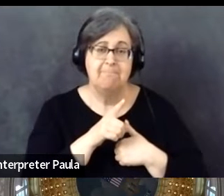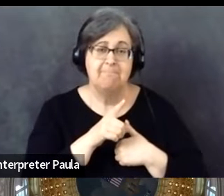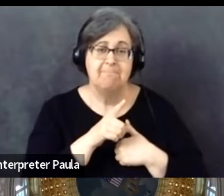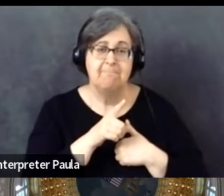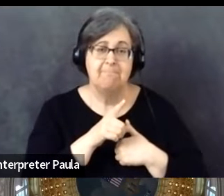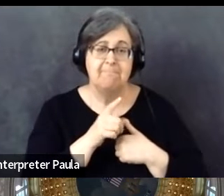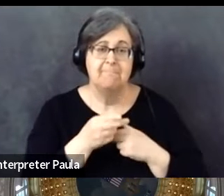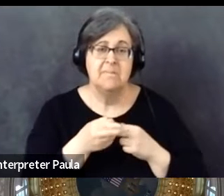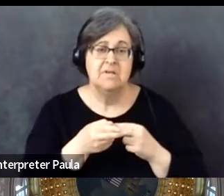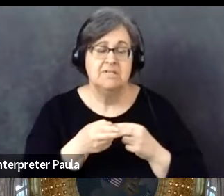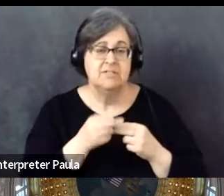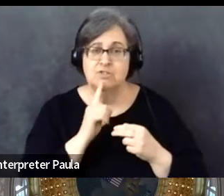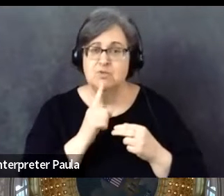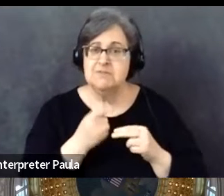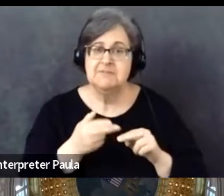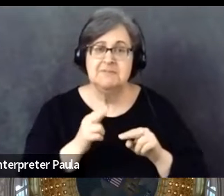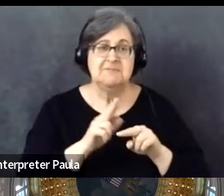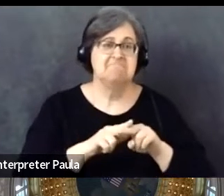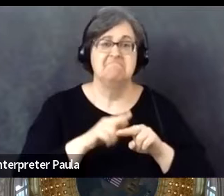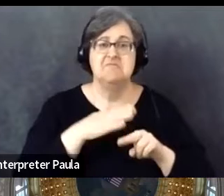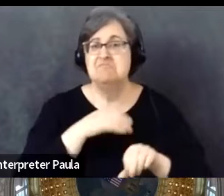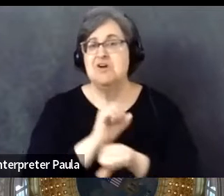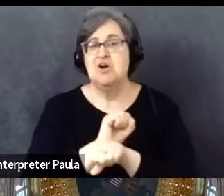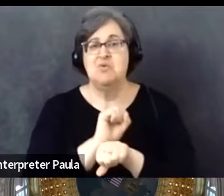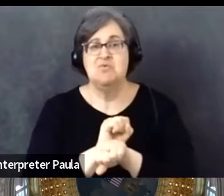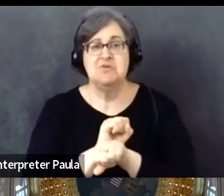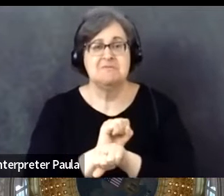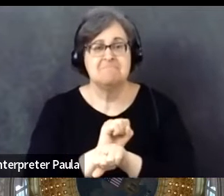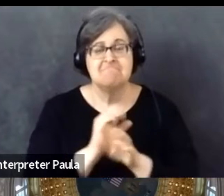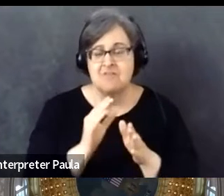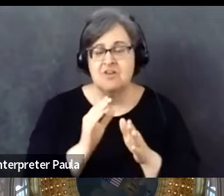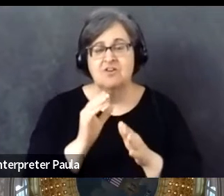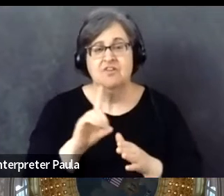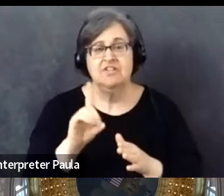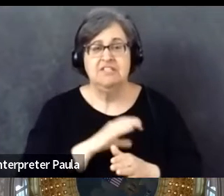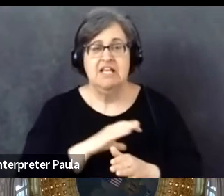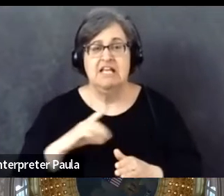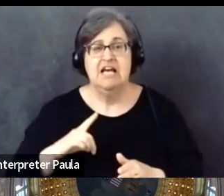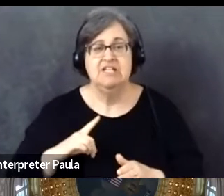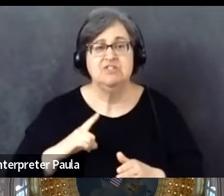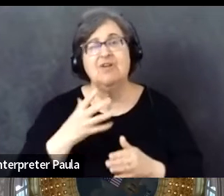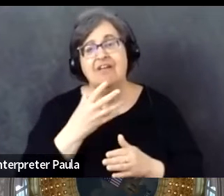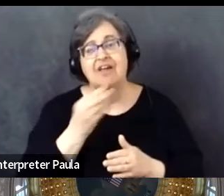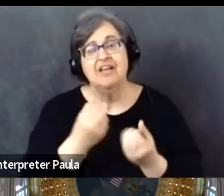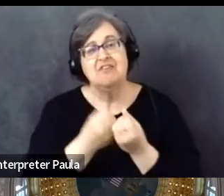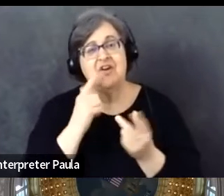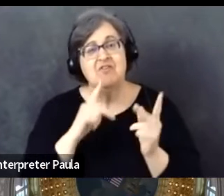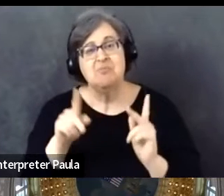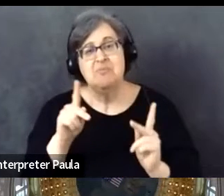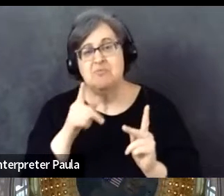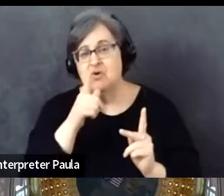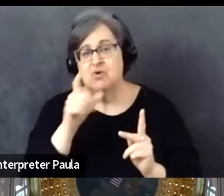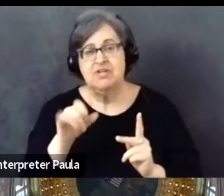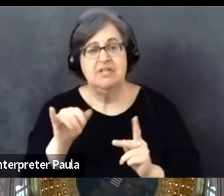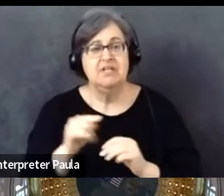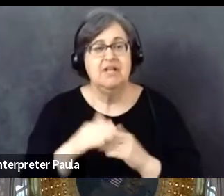step up my game with the DD Council and continuing to advocate for people that need it. So, Thank you, Brady.